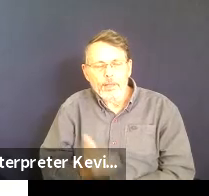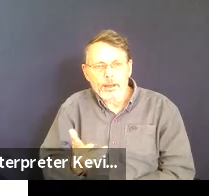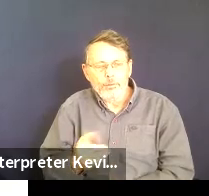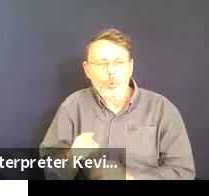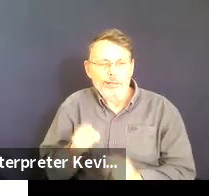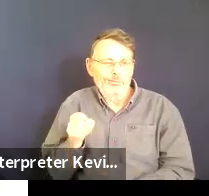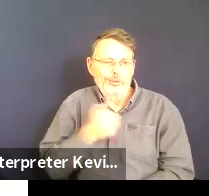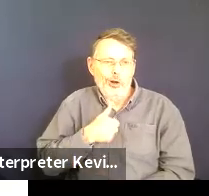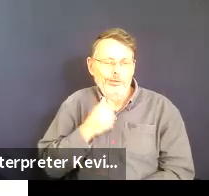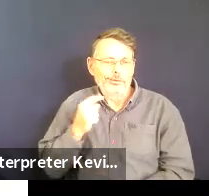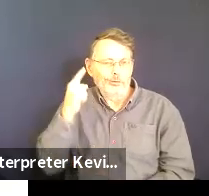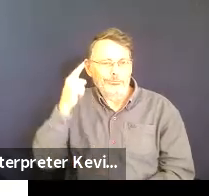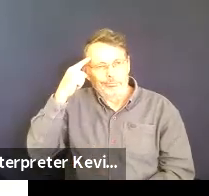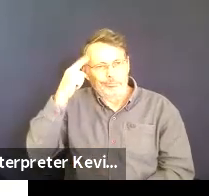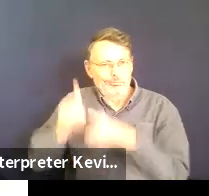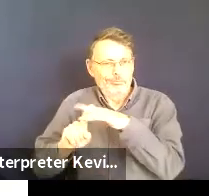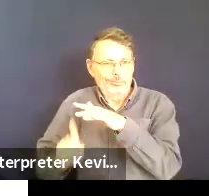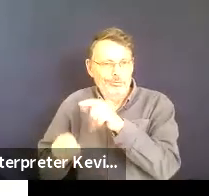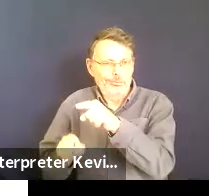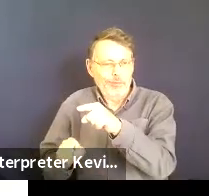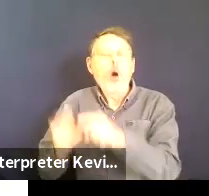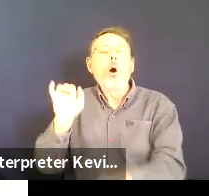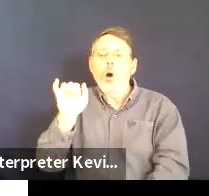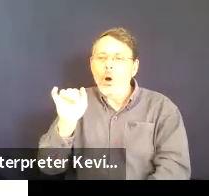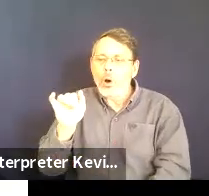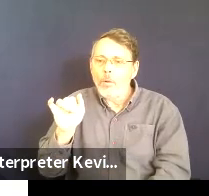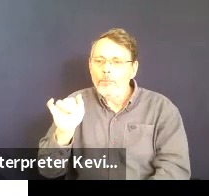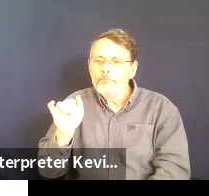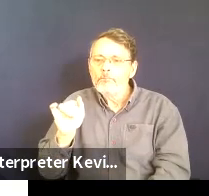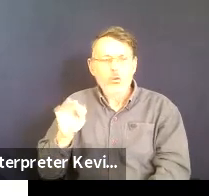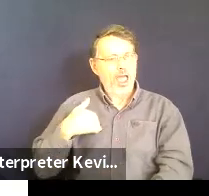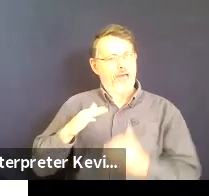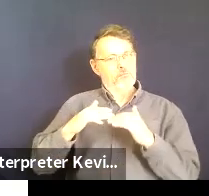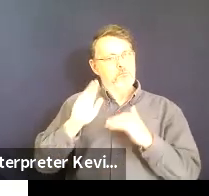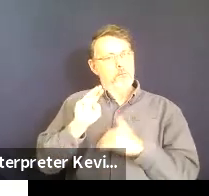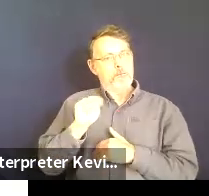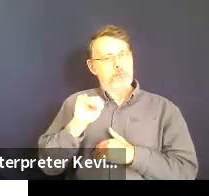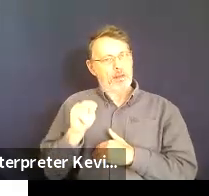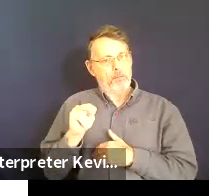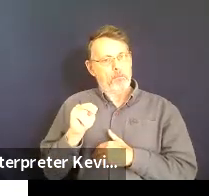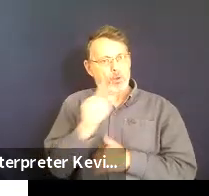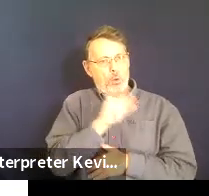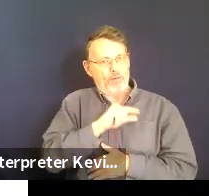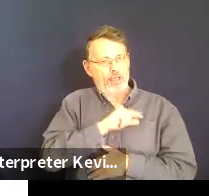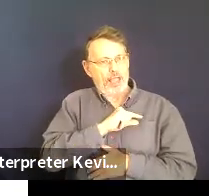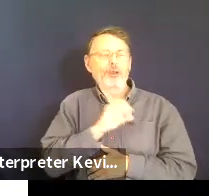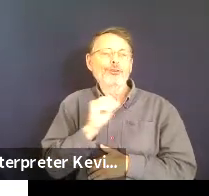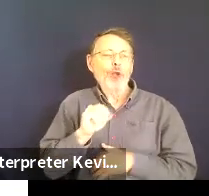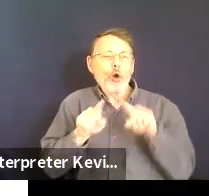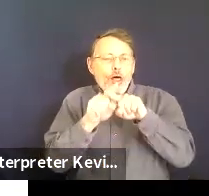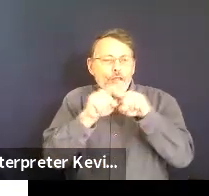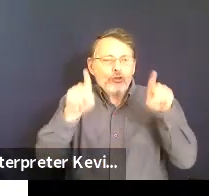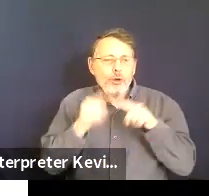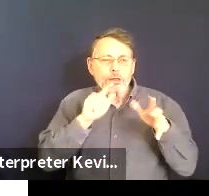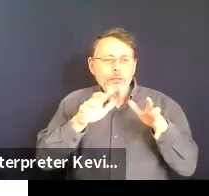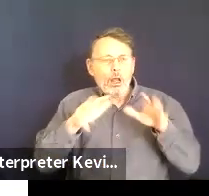sorry, lost my train of thought. The needs to be met so that, you know, the screen isn't freezing, or